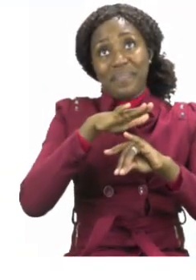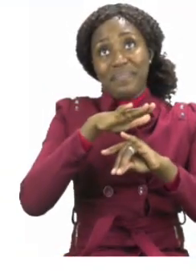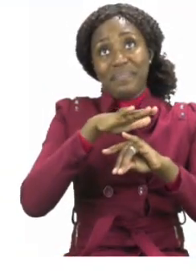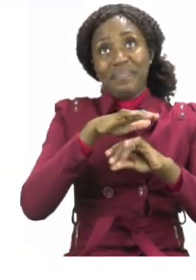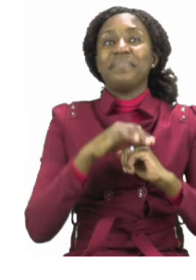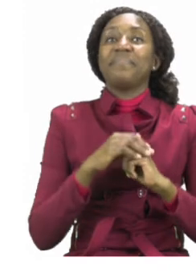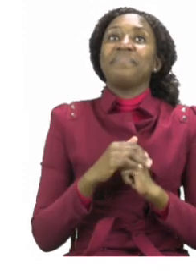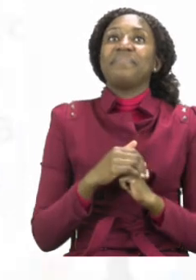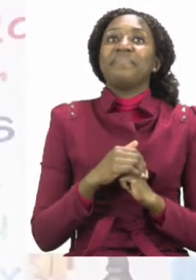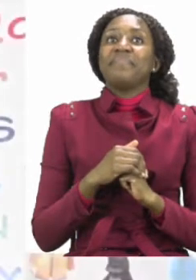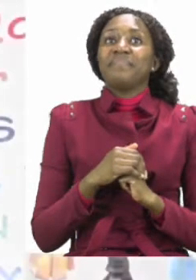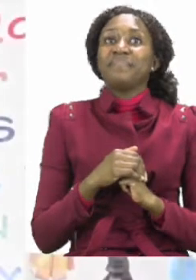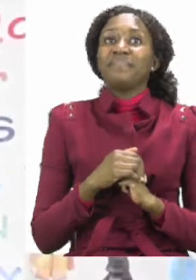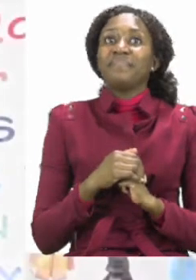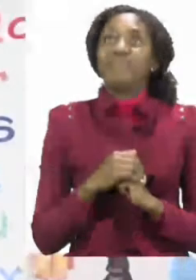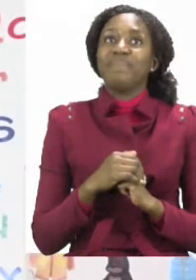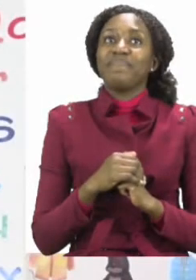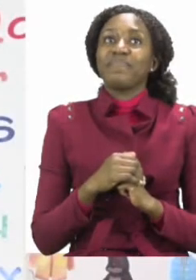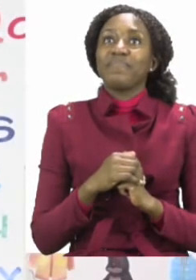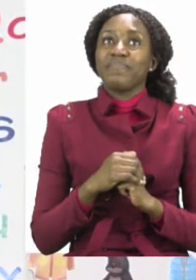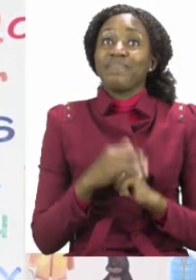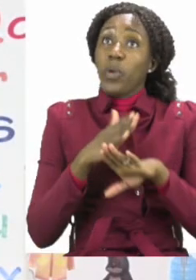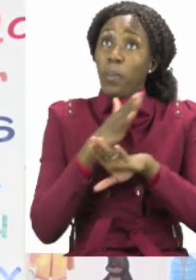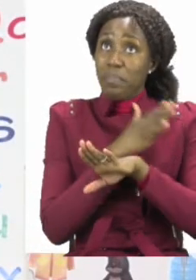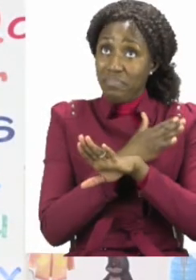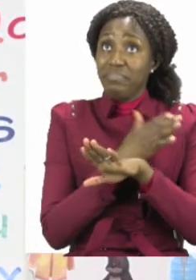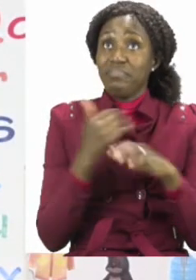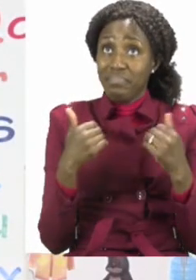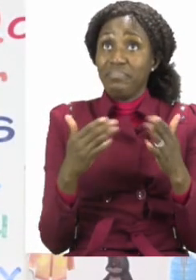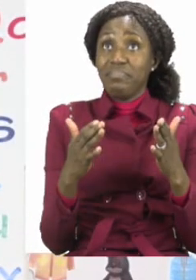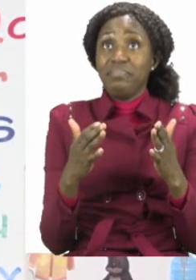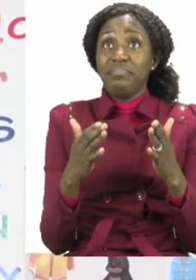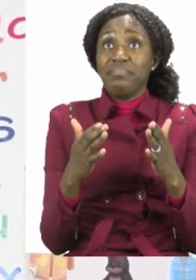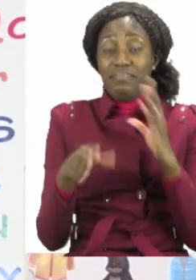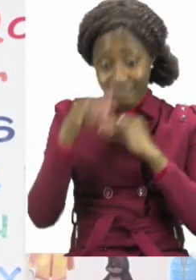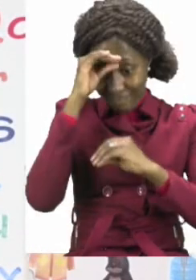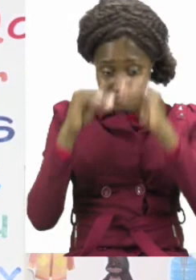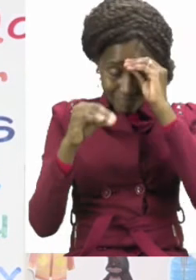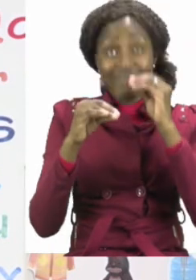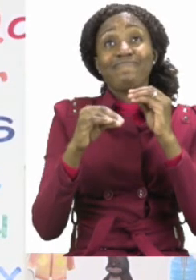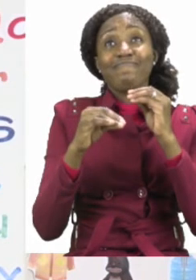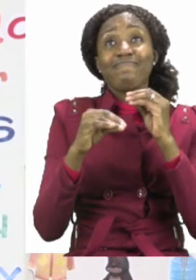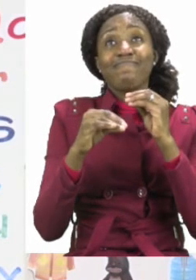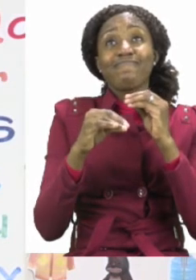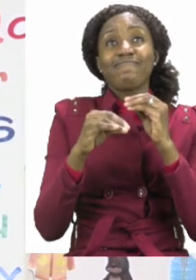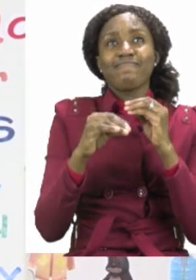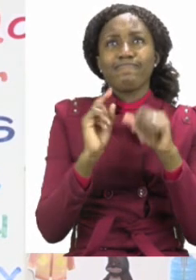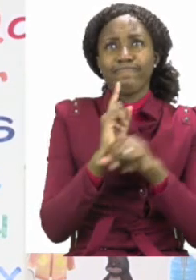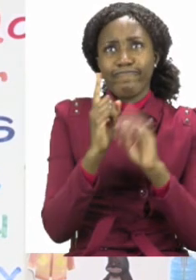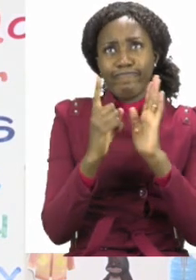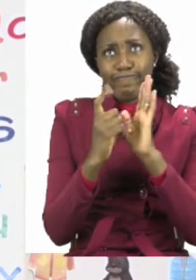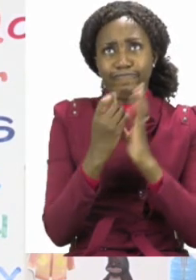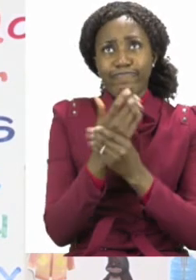animals. Now, everyone, before we start with our lesson for today, we have to